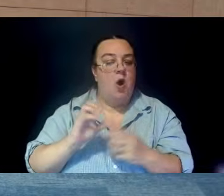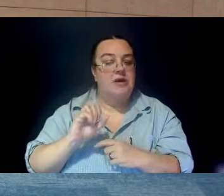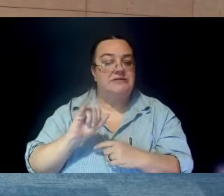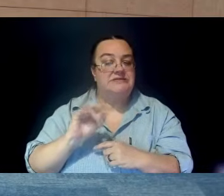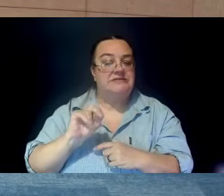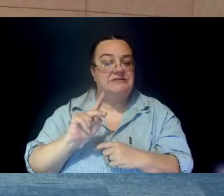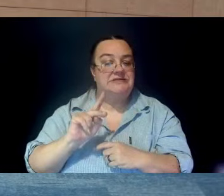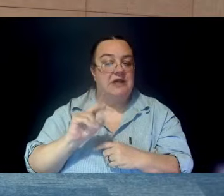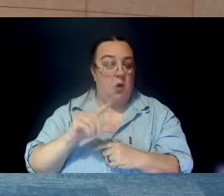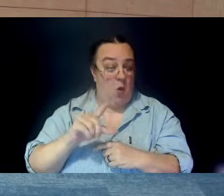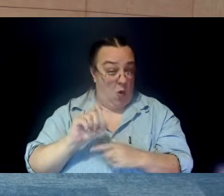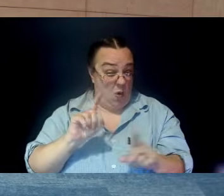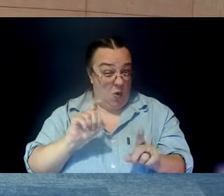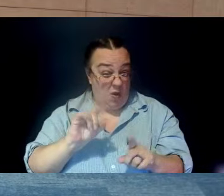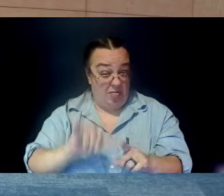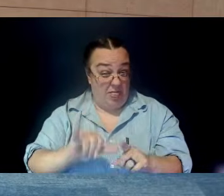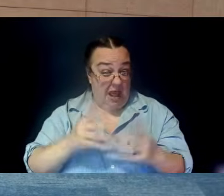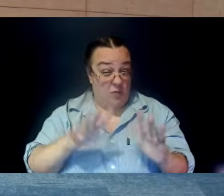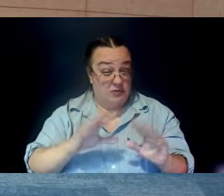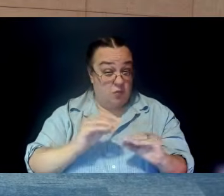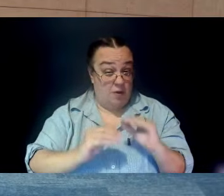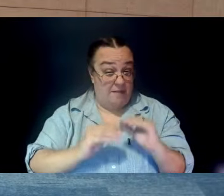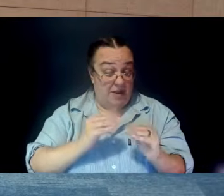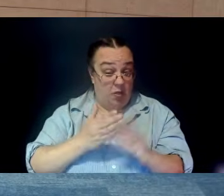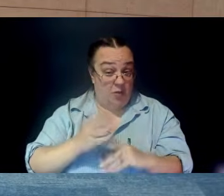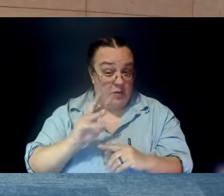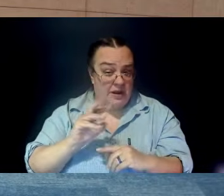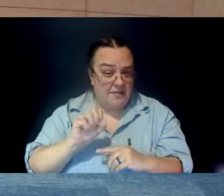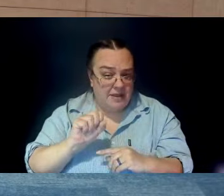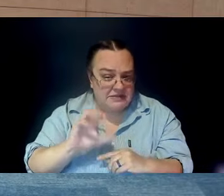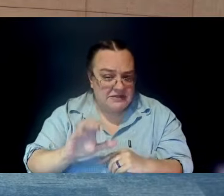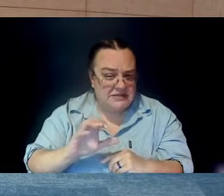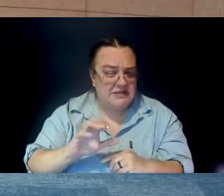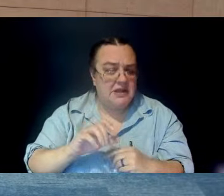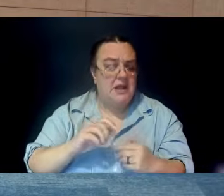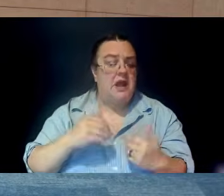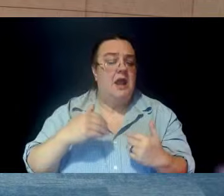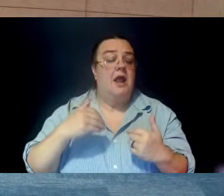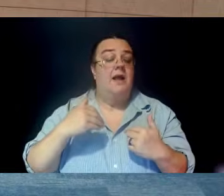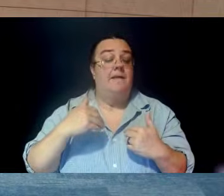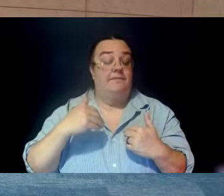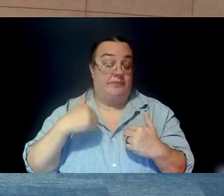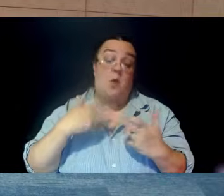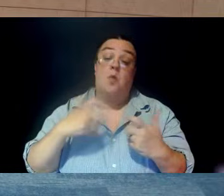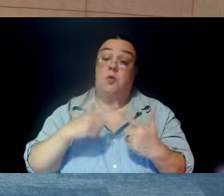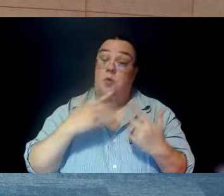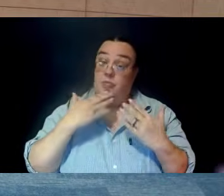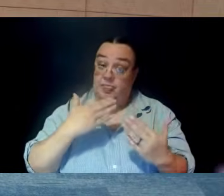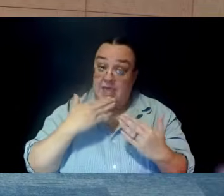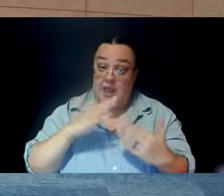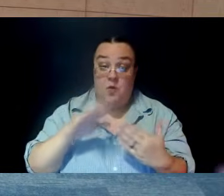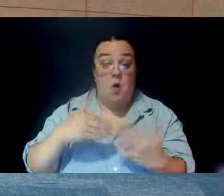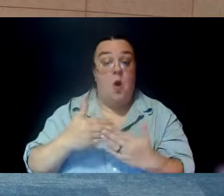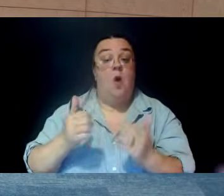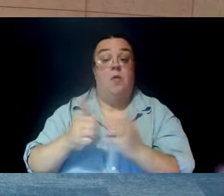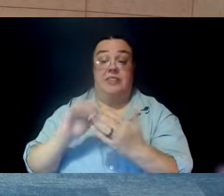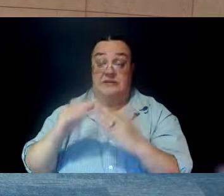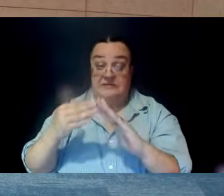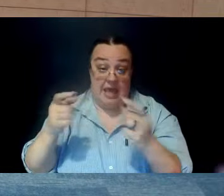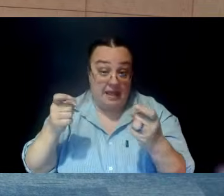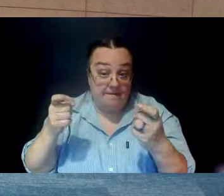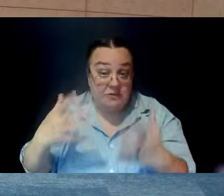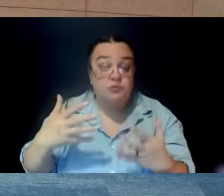that repaired through WSSC. Had a major, want to thank you all, the town administrator, as well